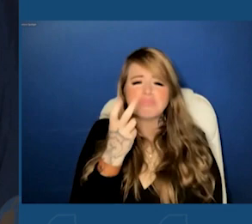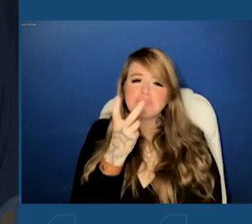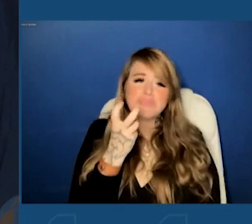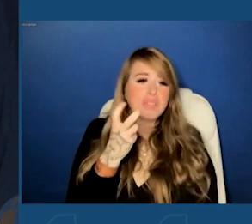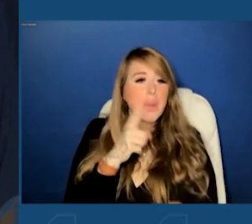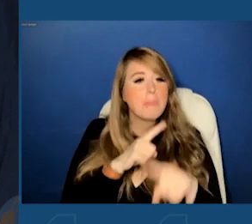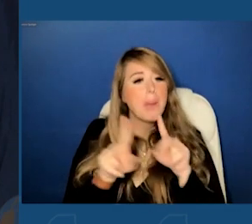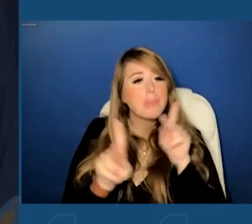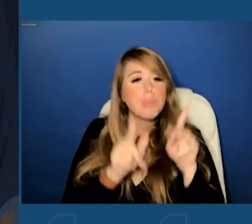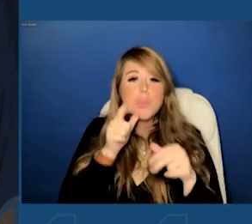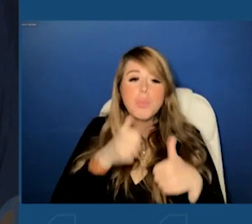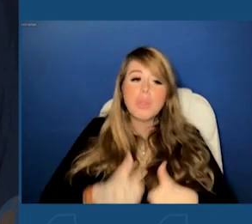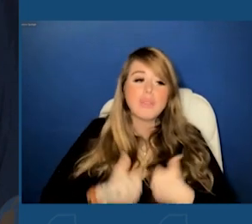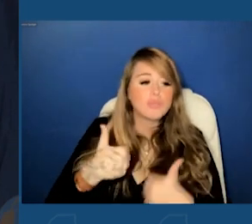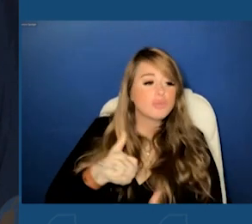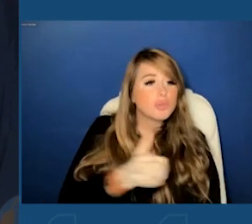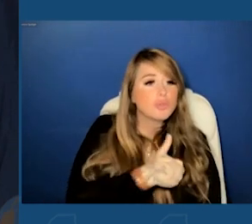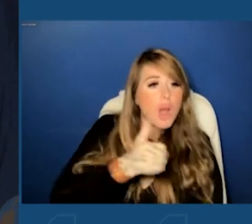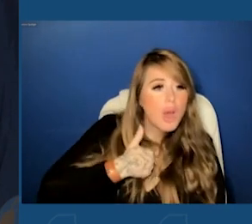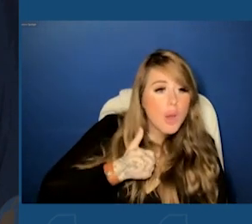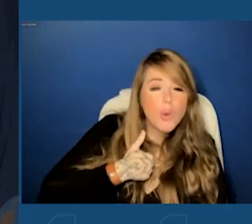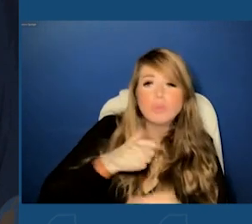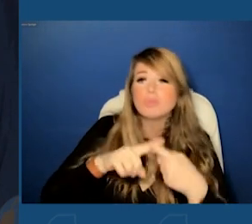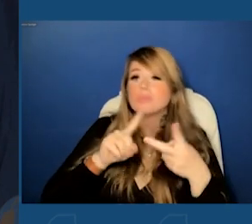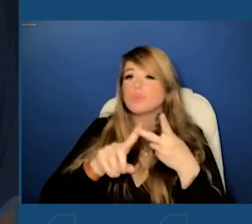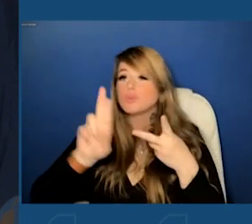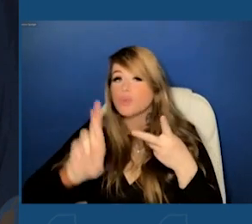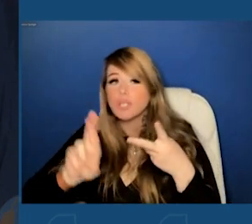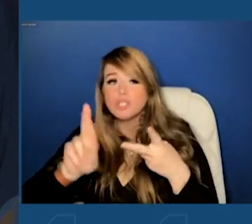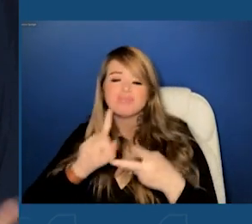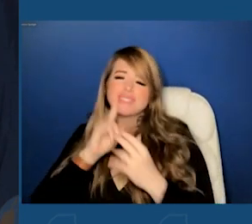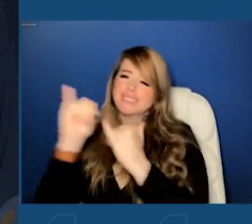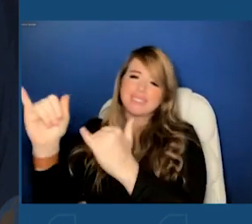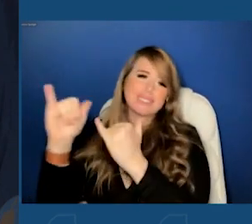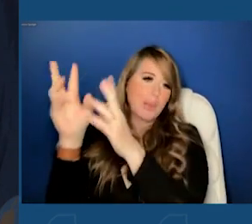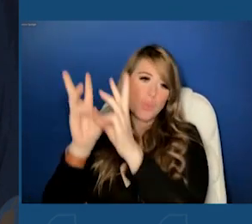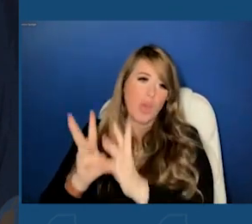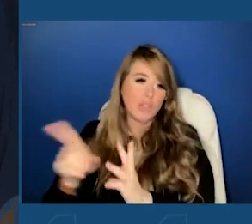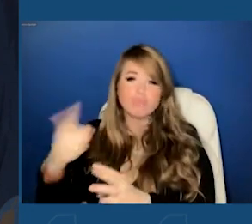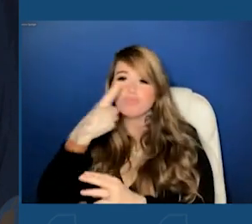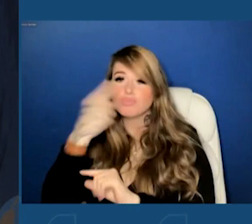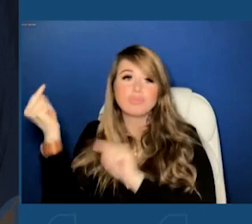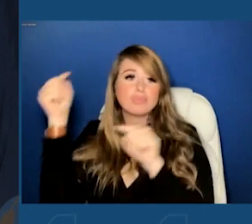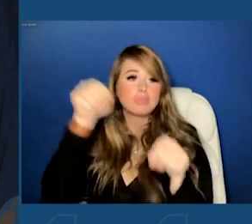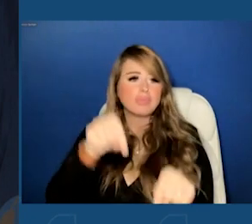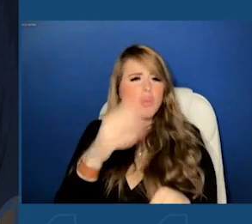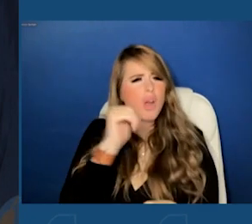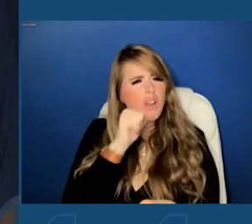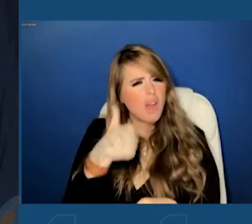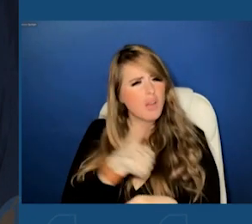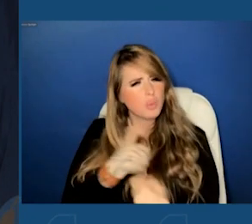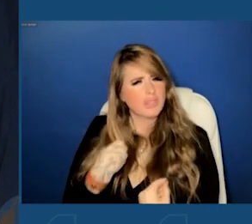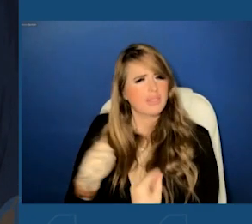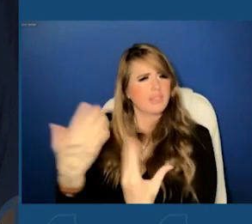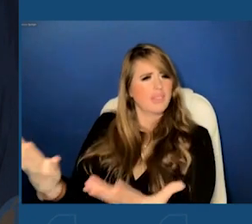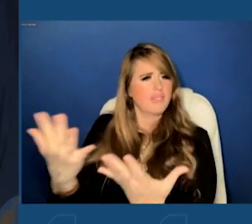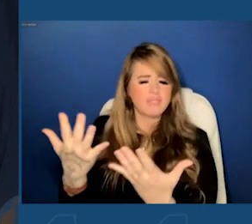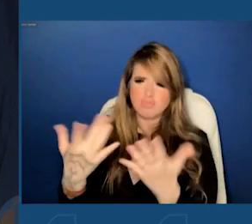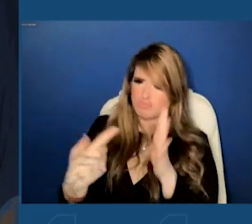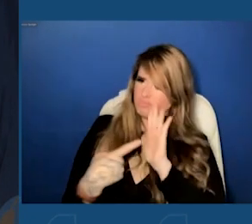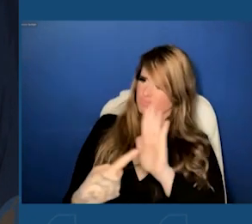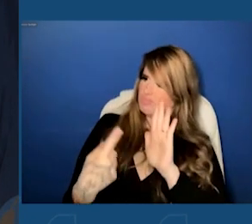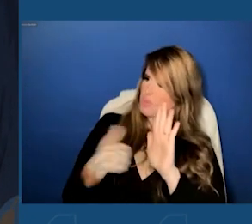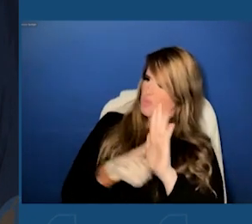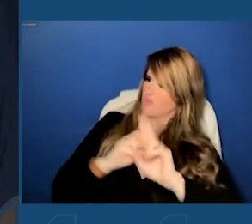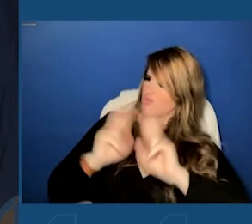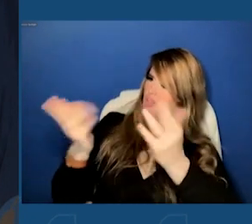Toronto area, the greater Rochester area, because the weather's the same. So there's no reason why we can't give them some reason to come here. And so we